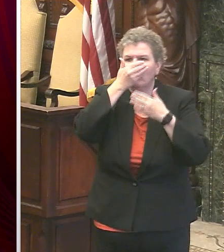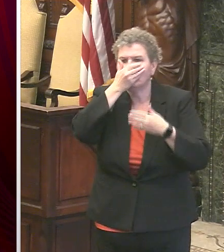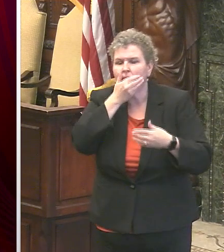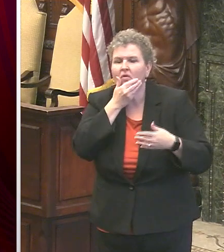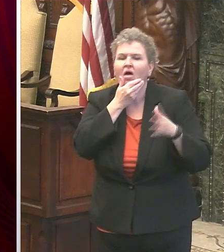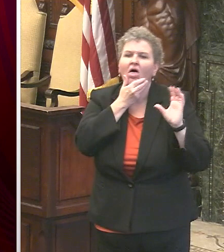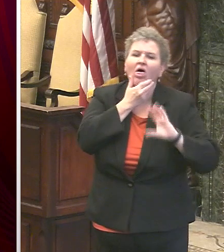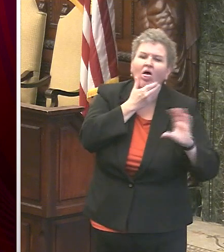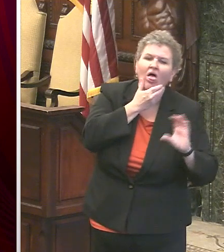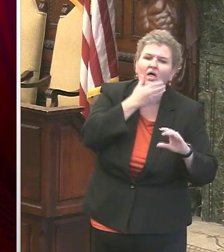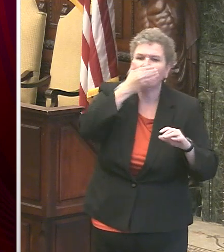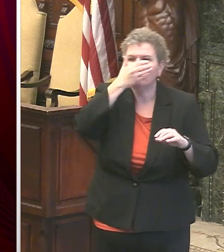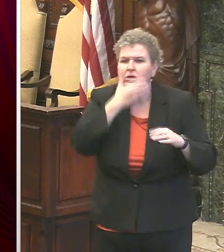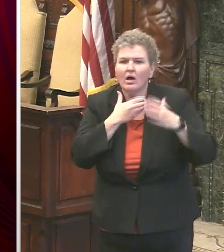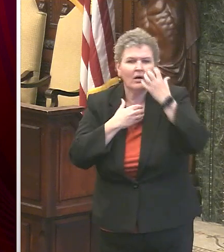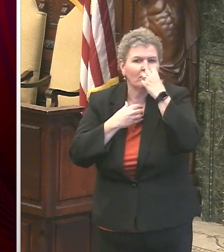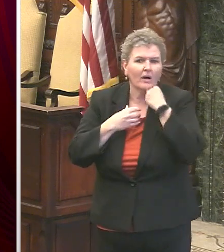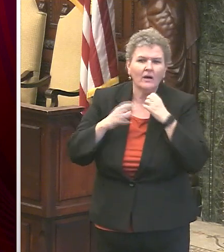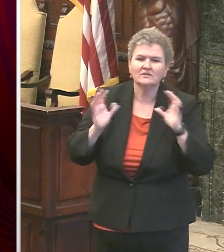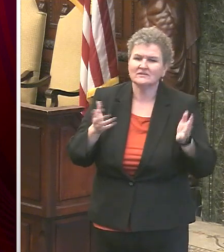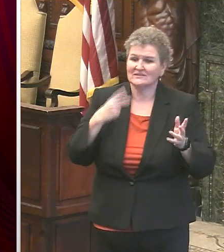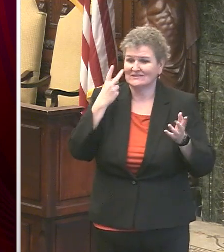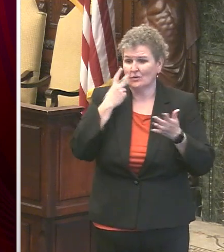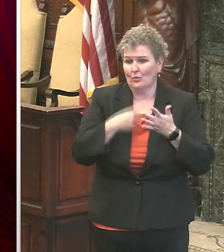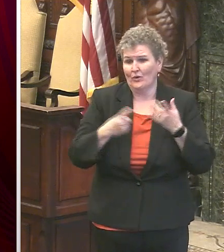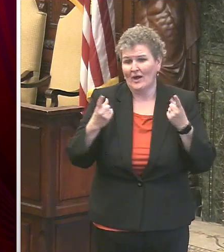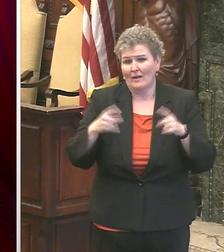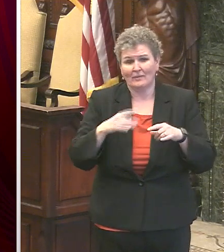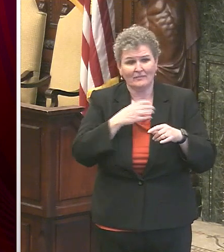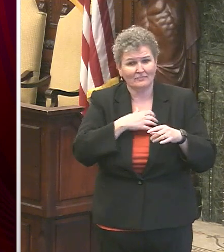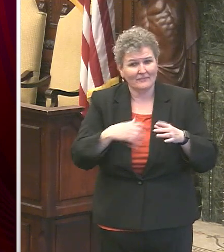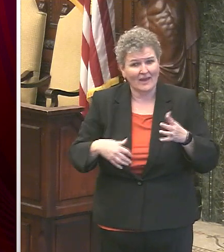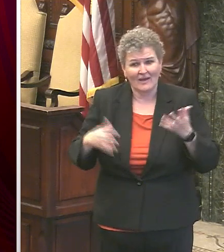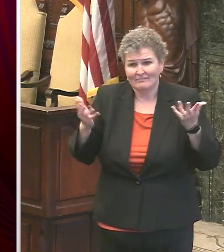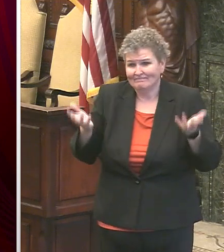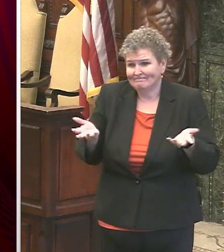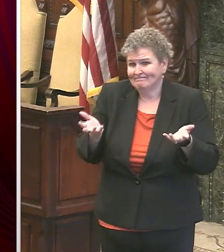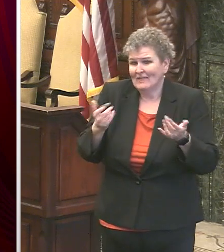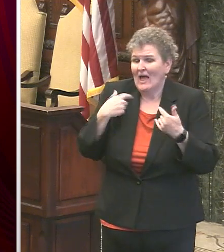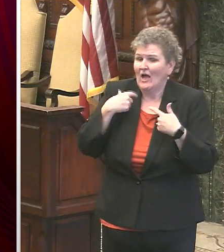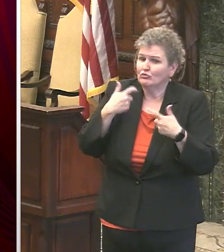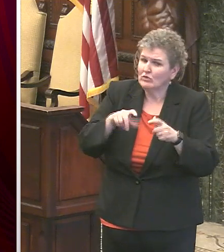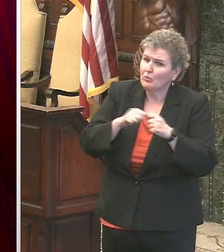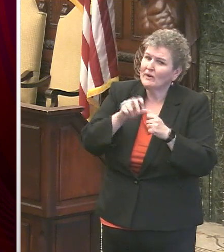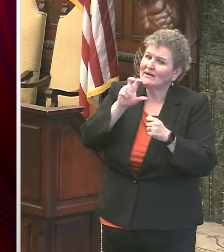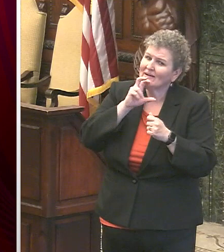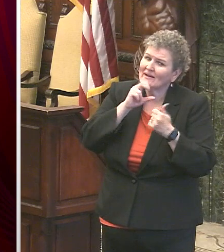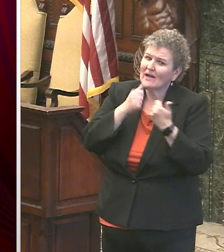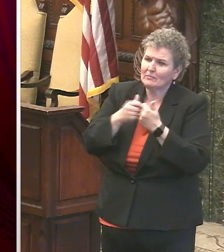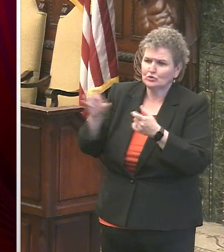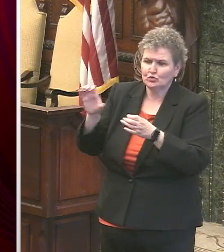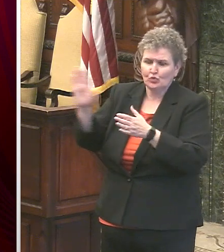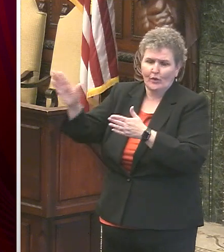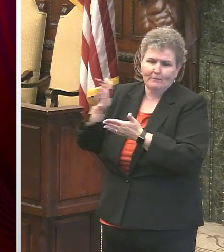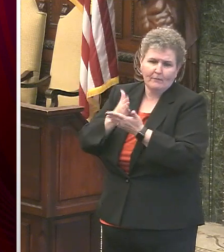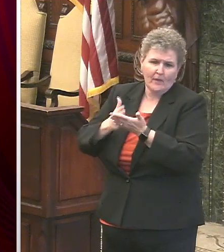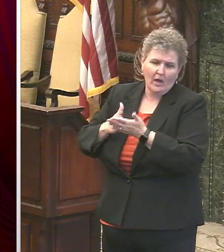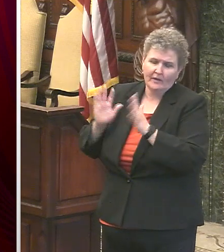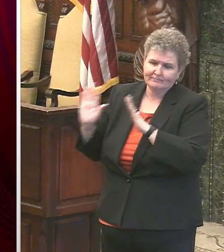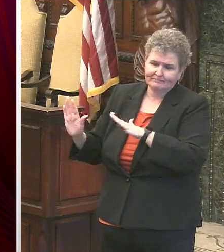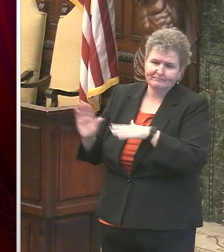Well, we'll see what happens, but I have every confidence in the Eagles organization to carry this out. Thank you. If I may